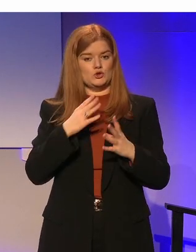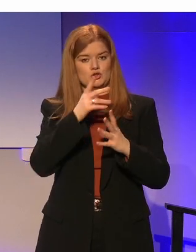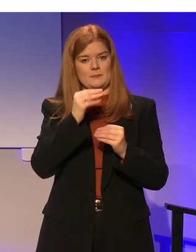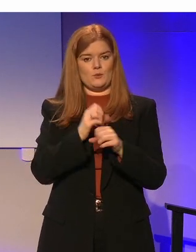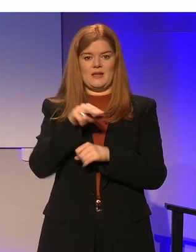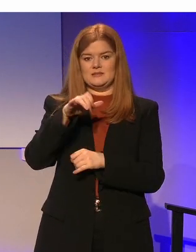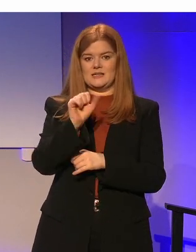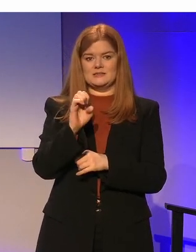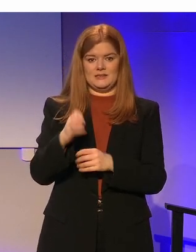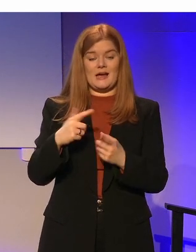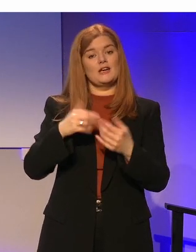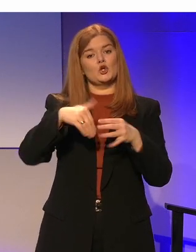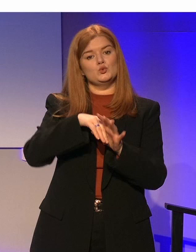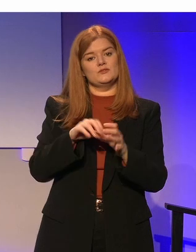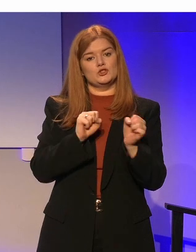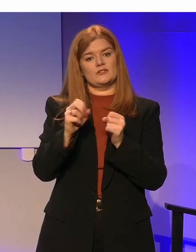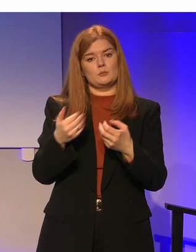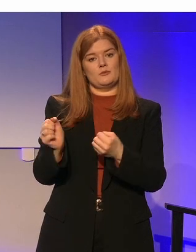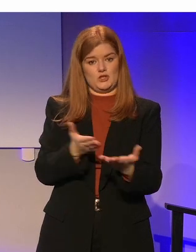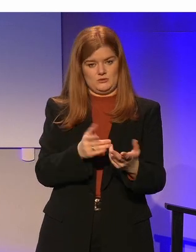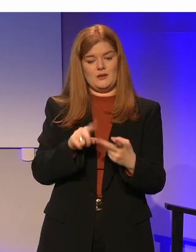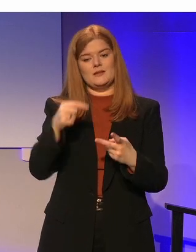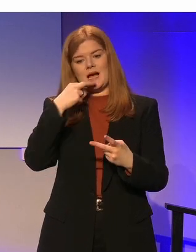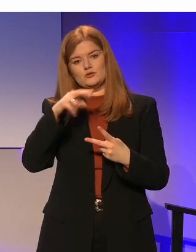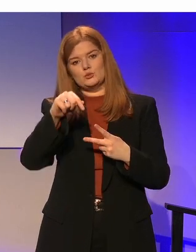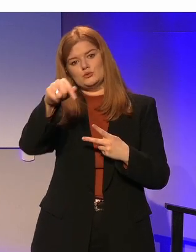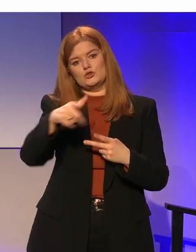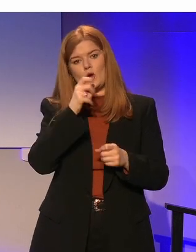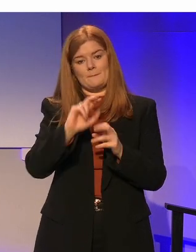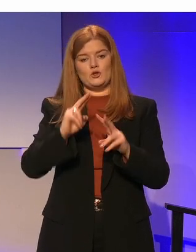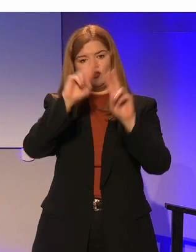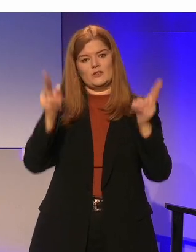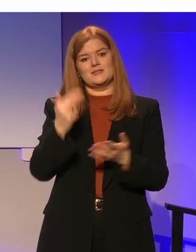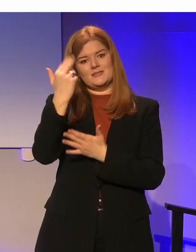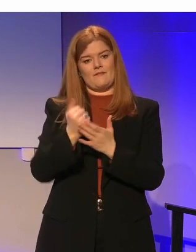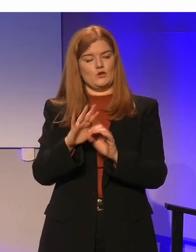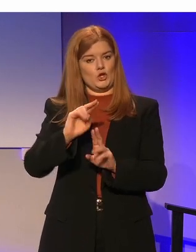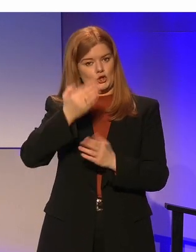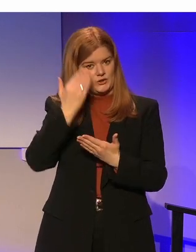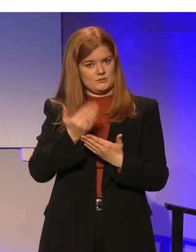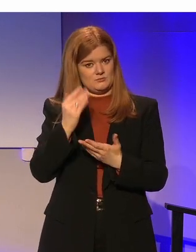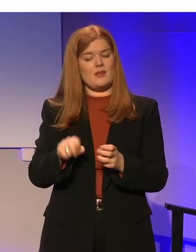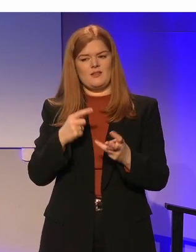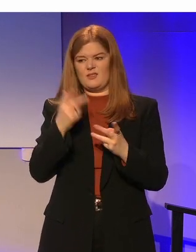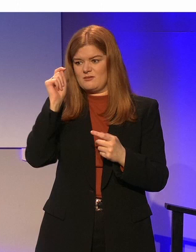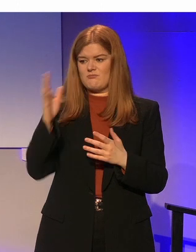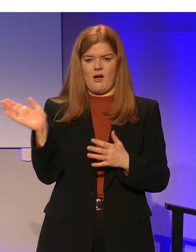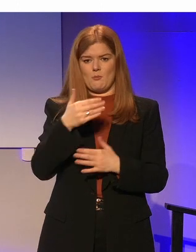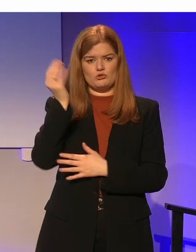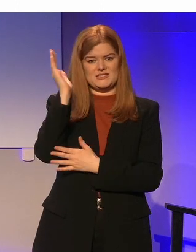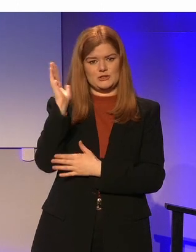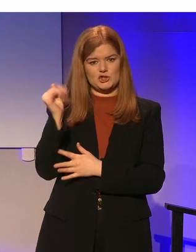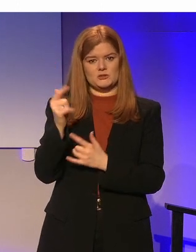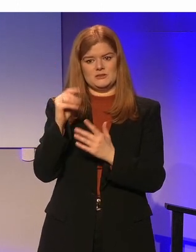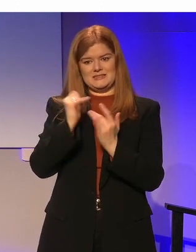about the NCSE and inclusive service provision. In the afternoon we're talking about universal design for learning. And I think all the presentations